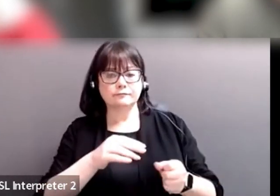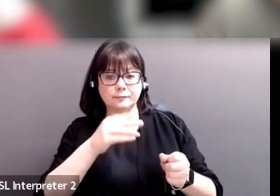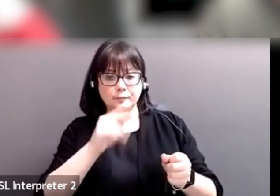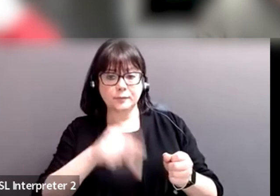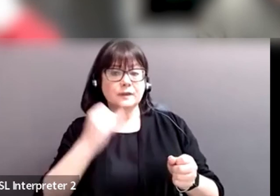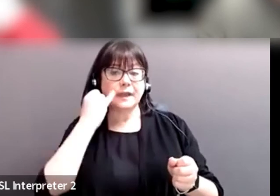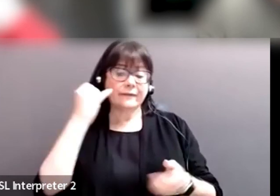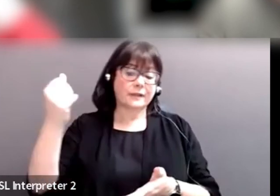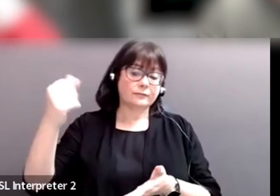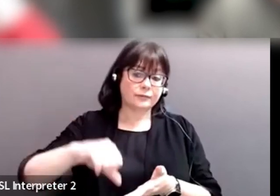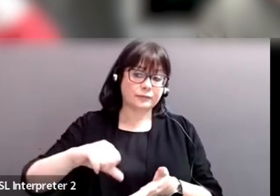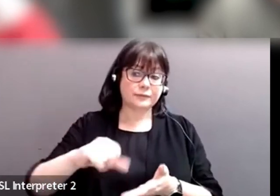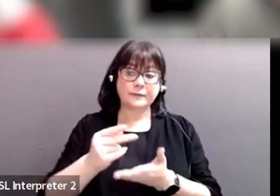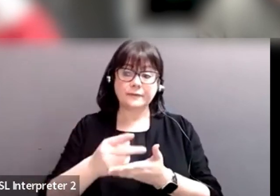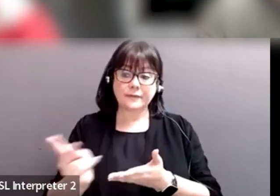rejected applications?